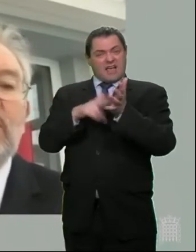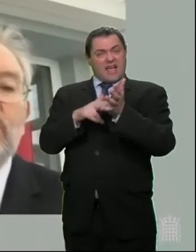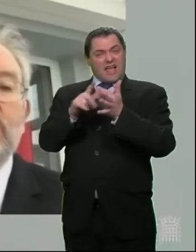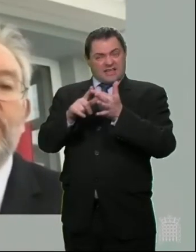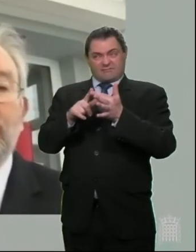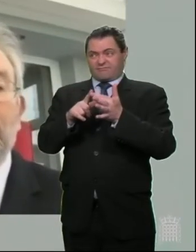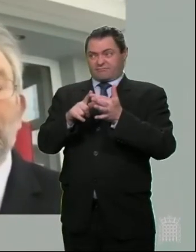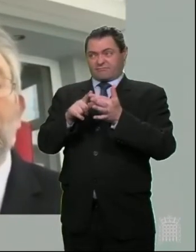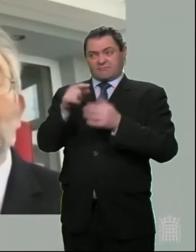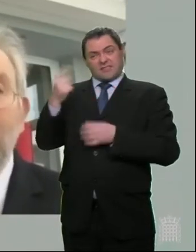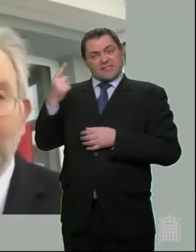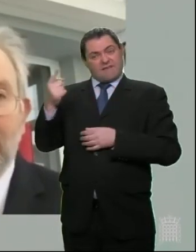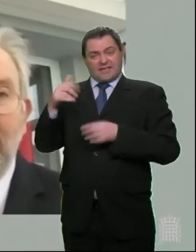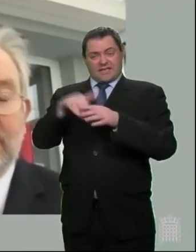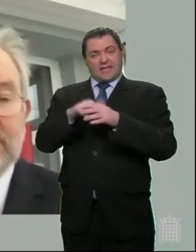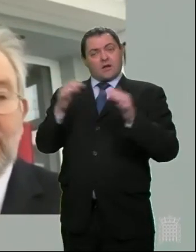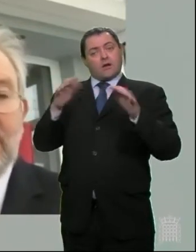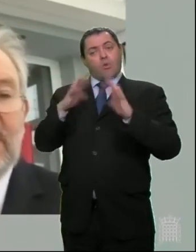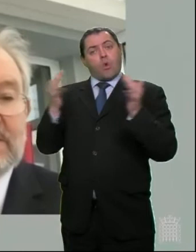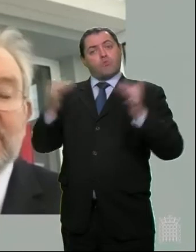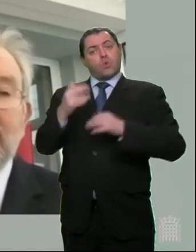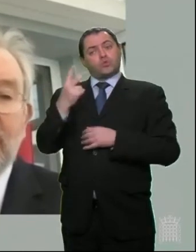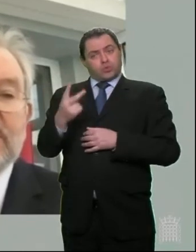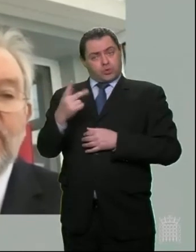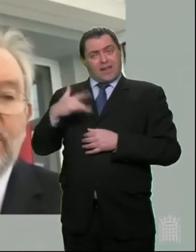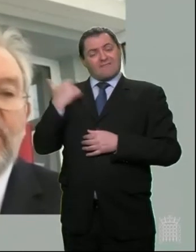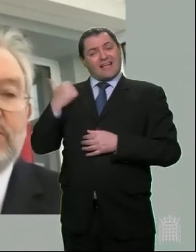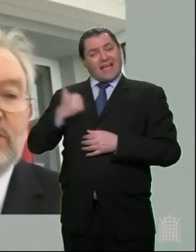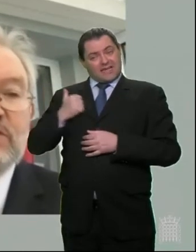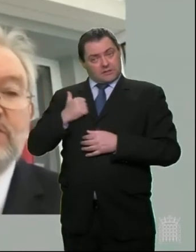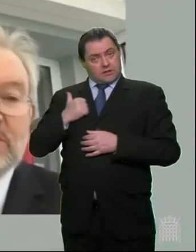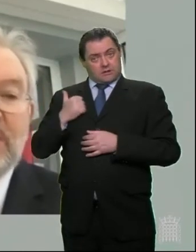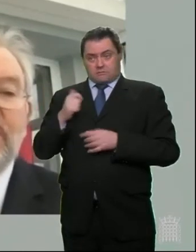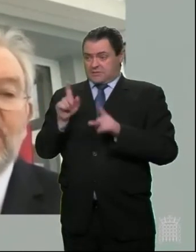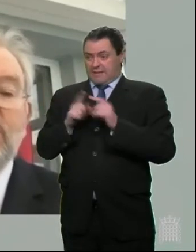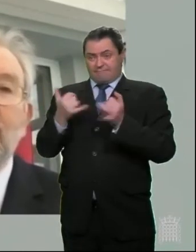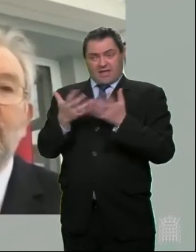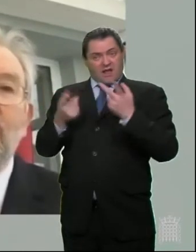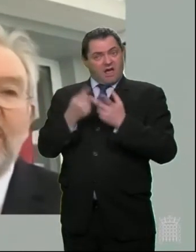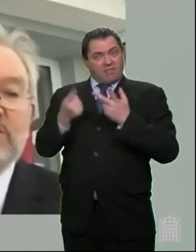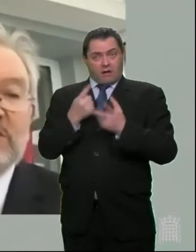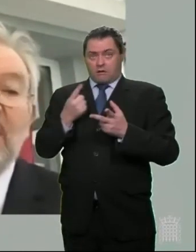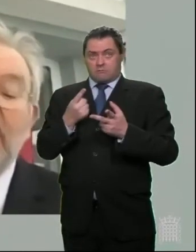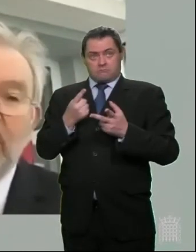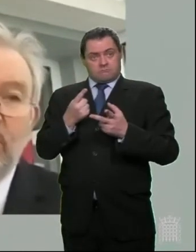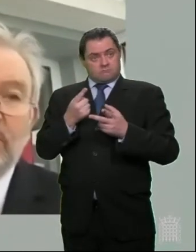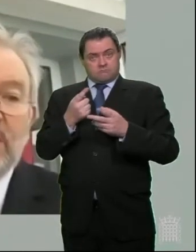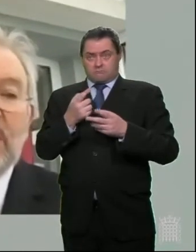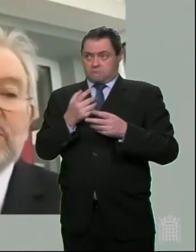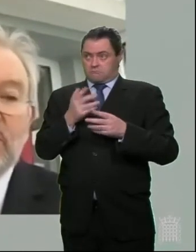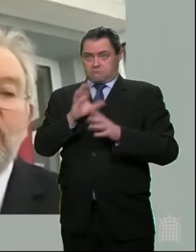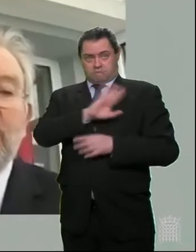World War II veteran who lives in Canada, and 60,000 other veterans who serve their country courageously and live